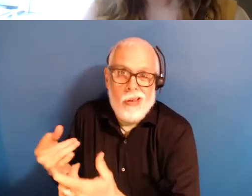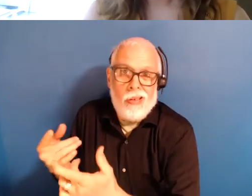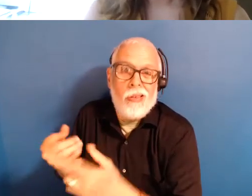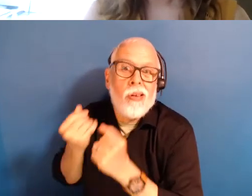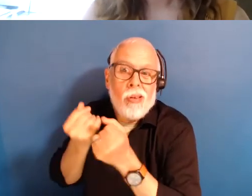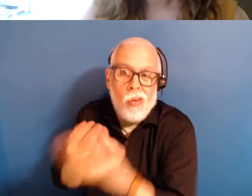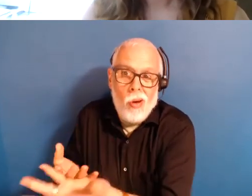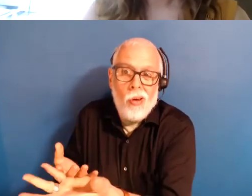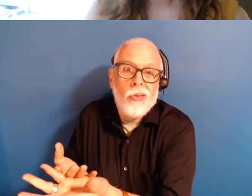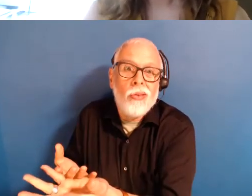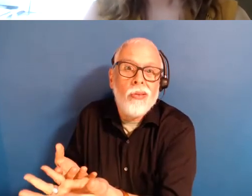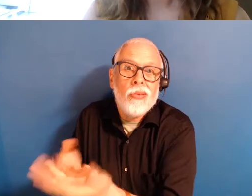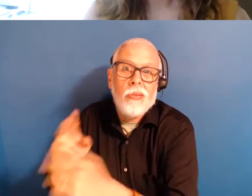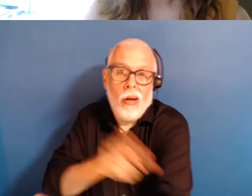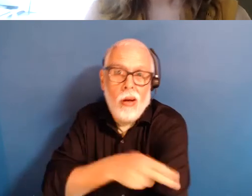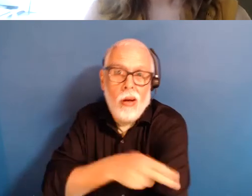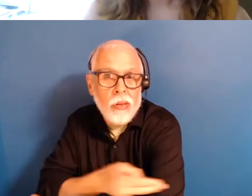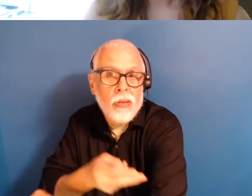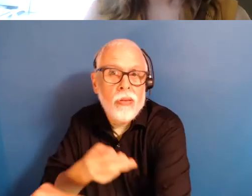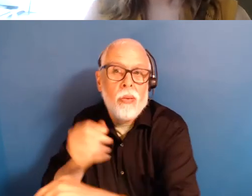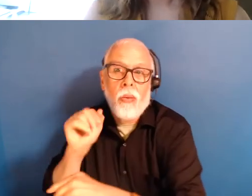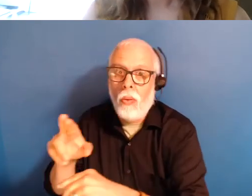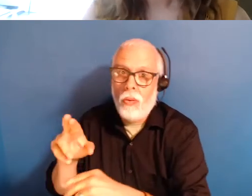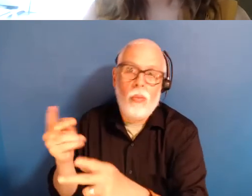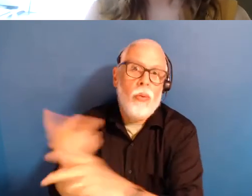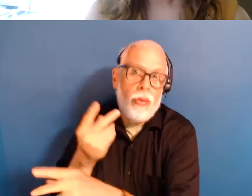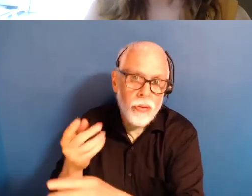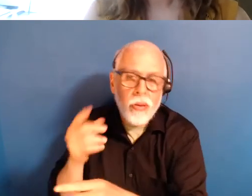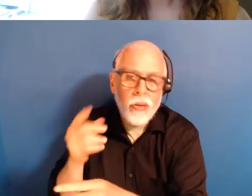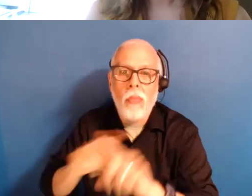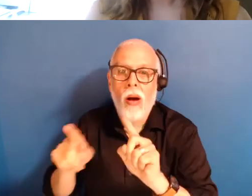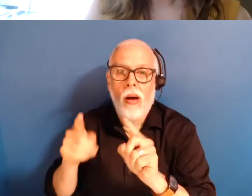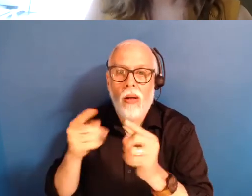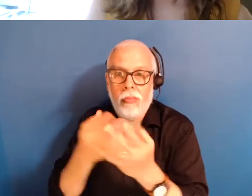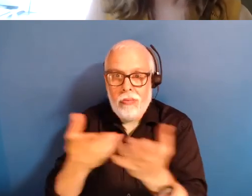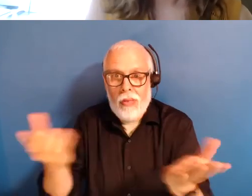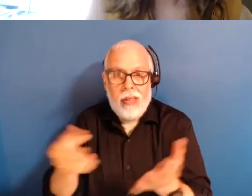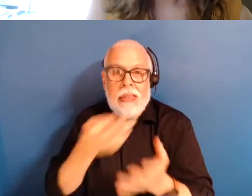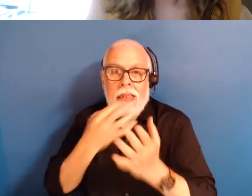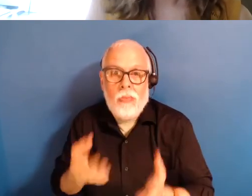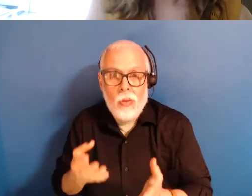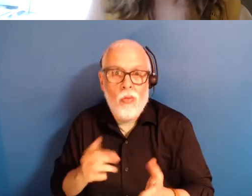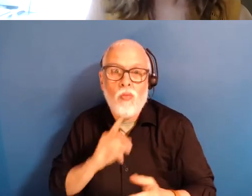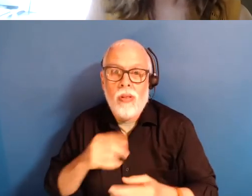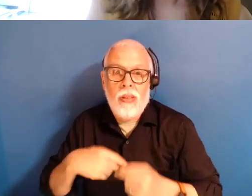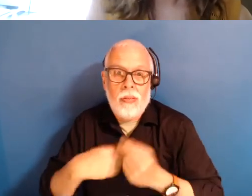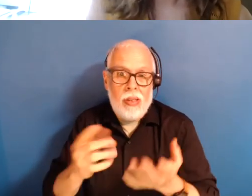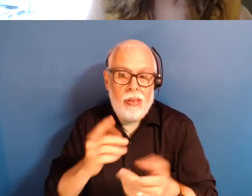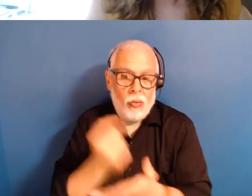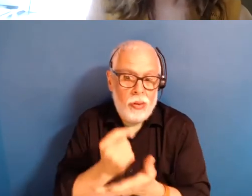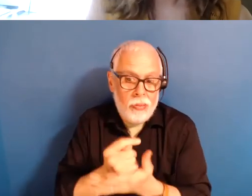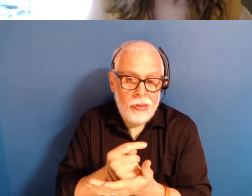up in the hospital or worse. But I'll leave it to those experts who actually administer these